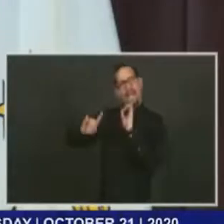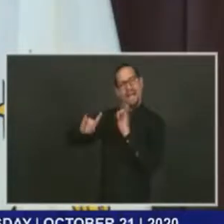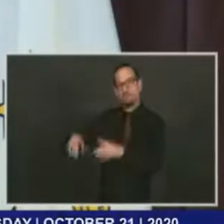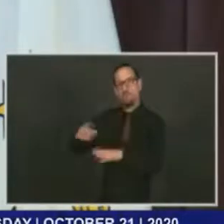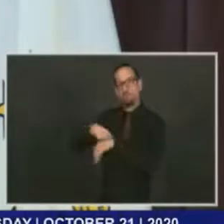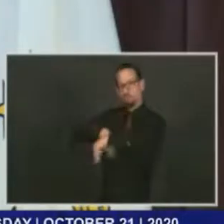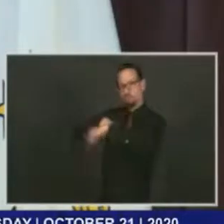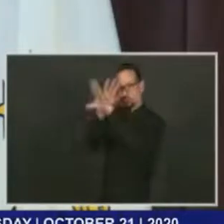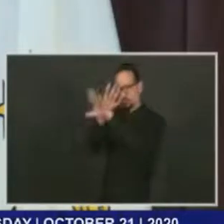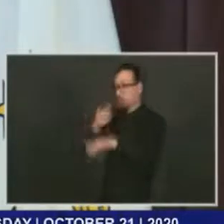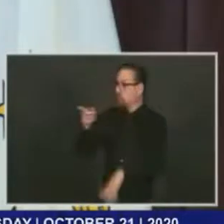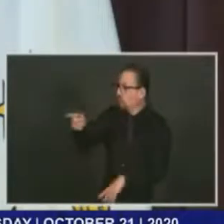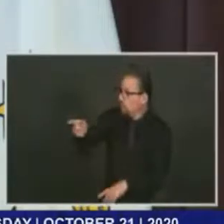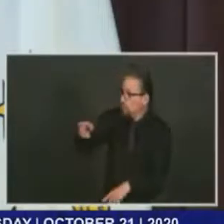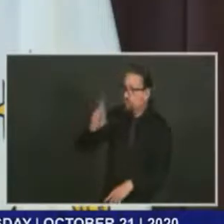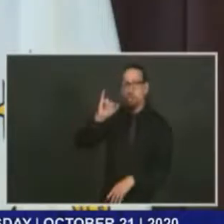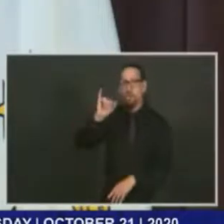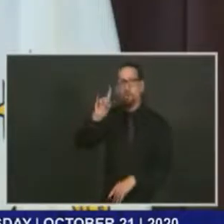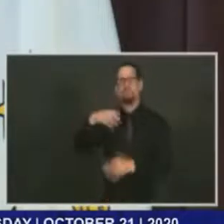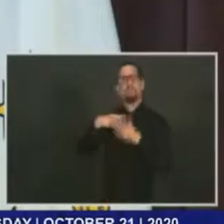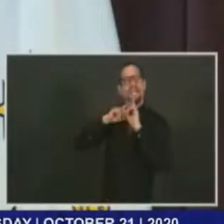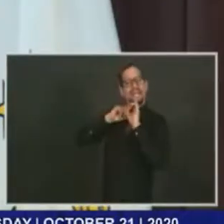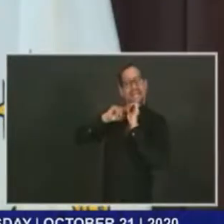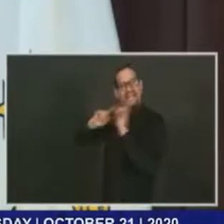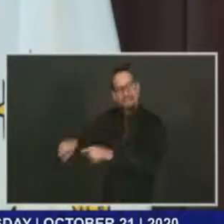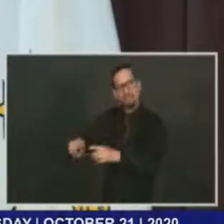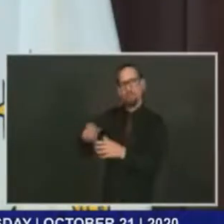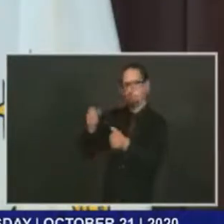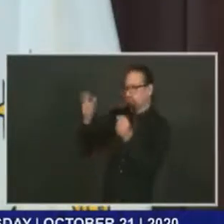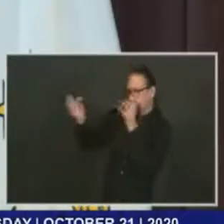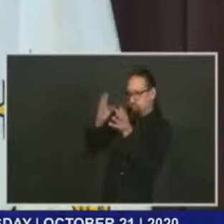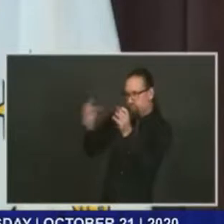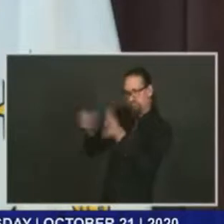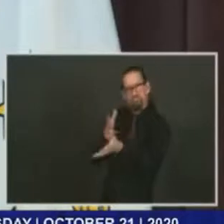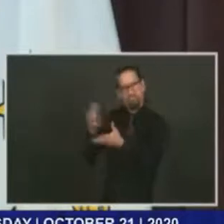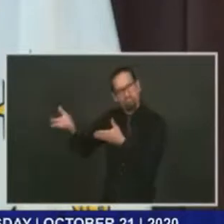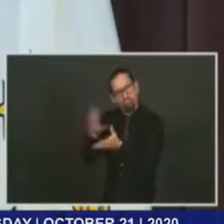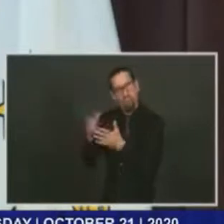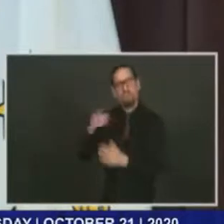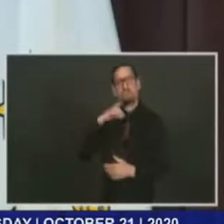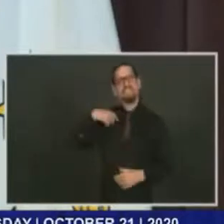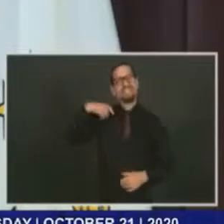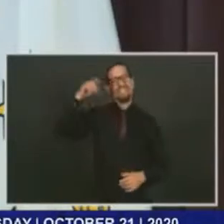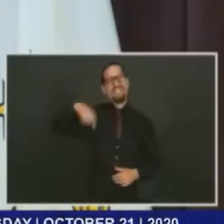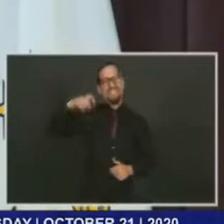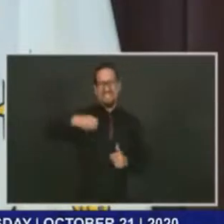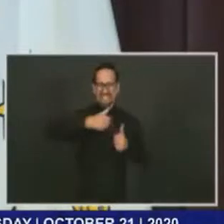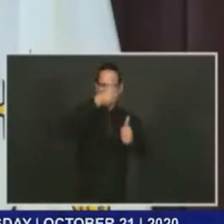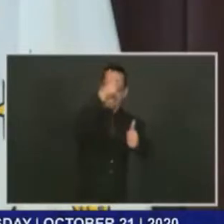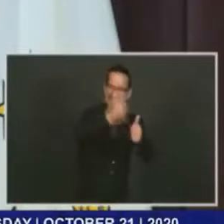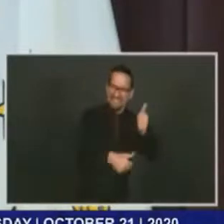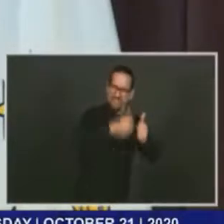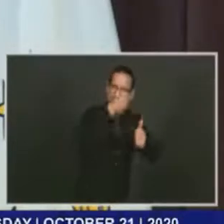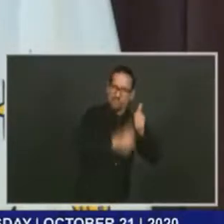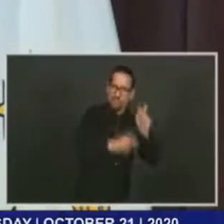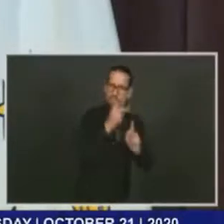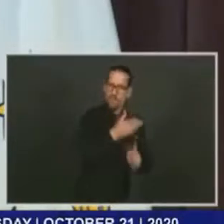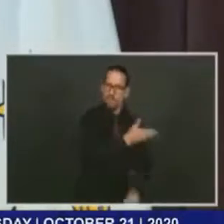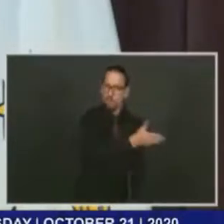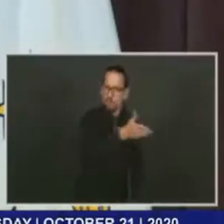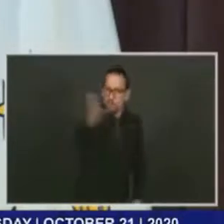are the tangible things, all doable for each of us to do to help get us through this